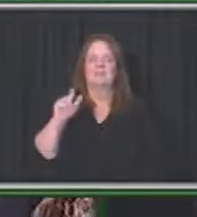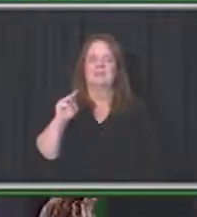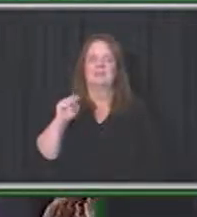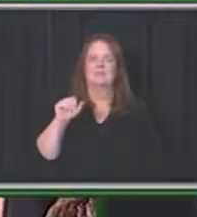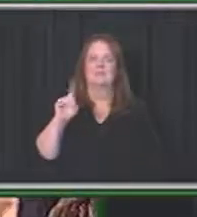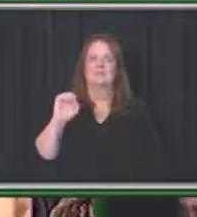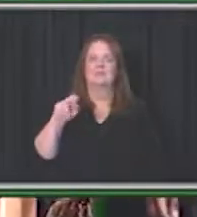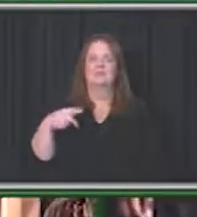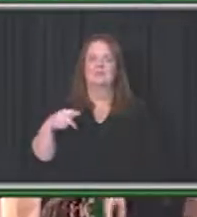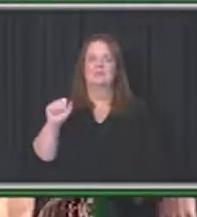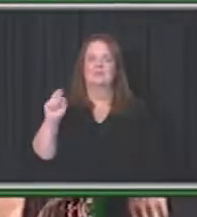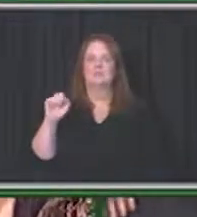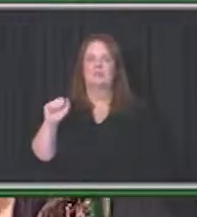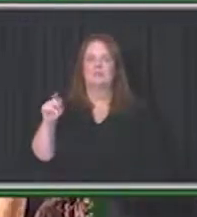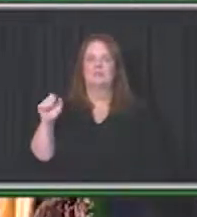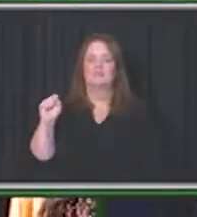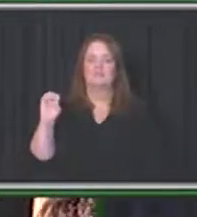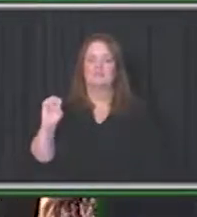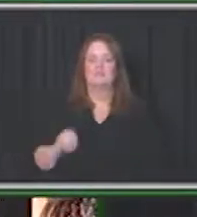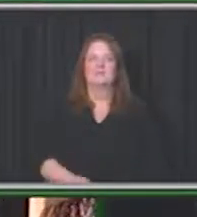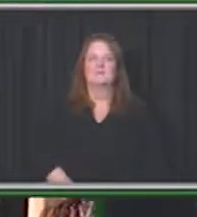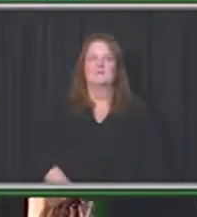Amandeep Suprai.